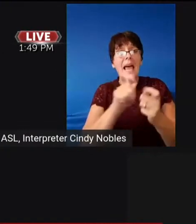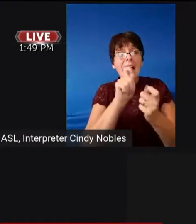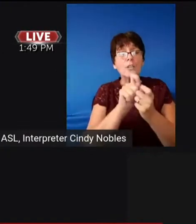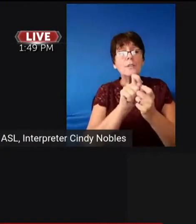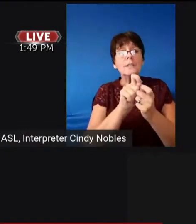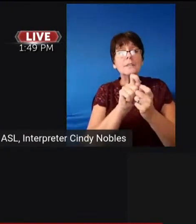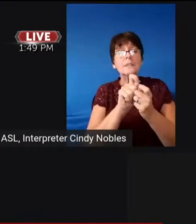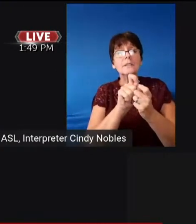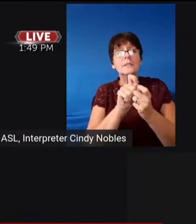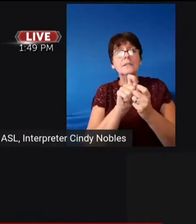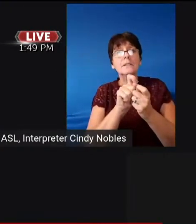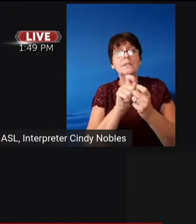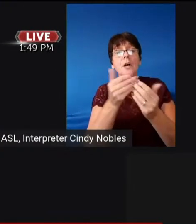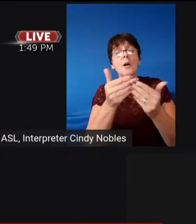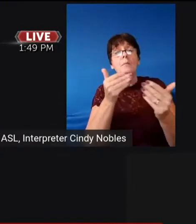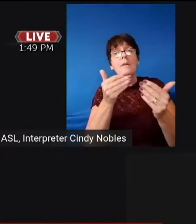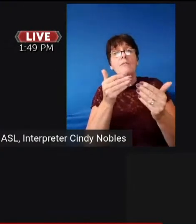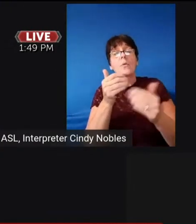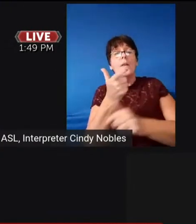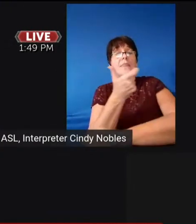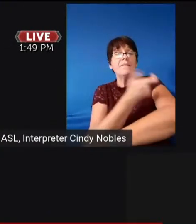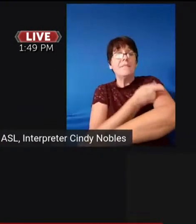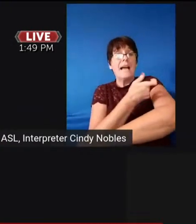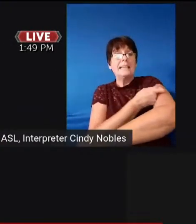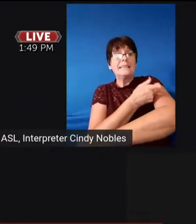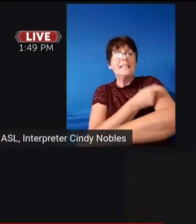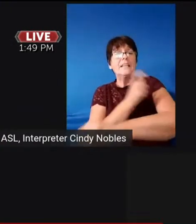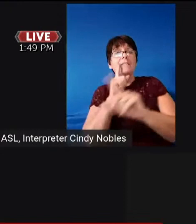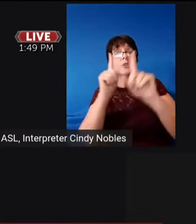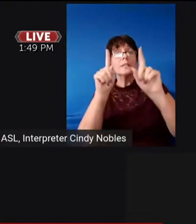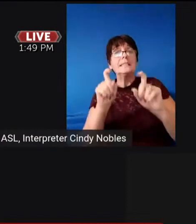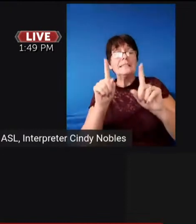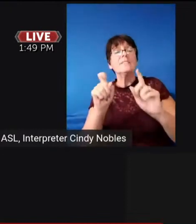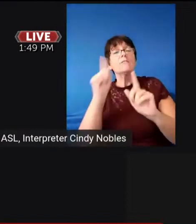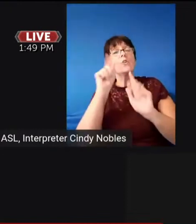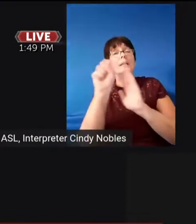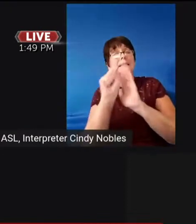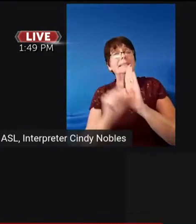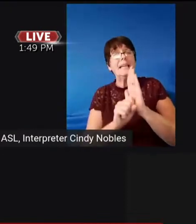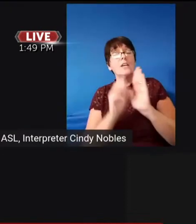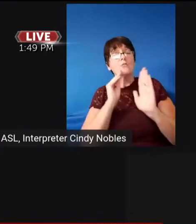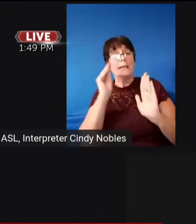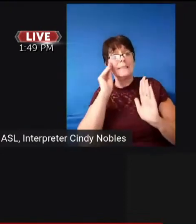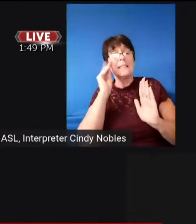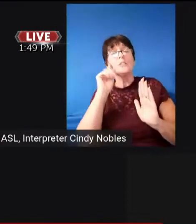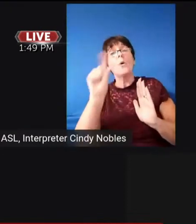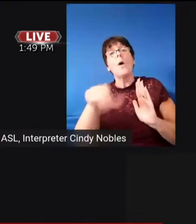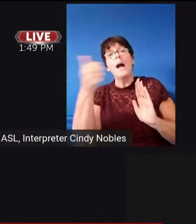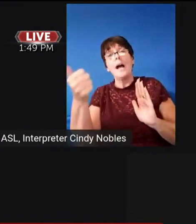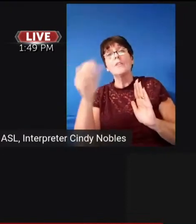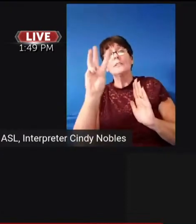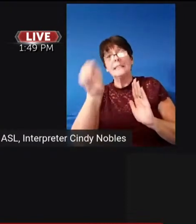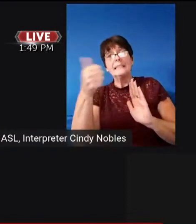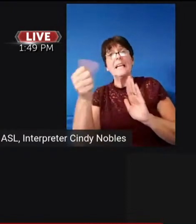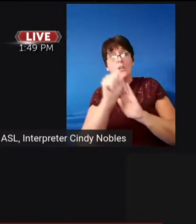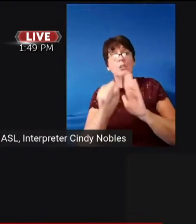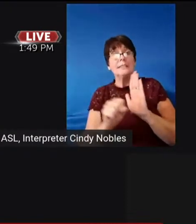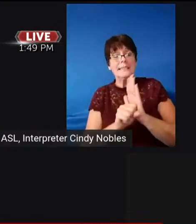it's distributed to the vaccines distributed to state residents? I know at least 6 other states, including New York, are